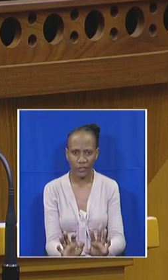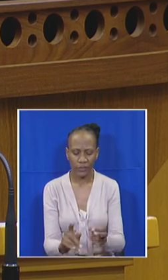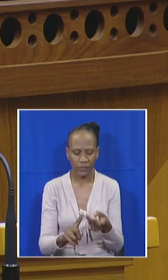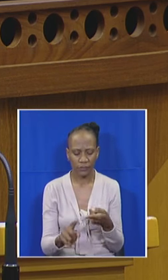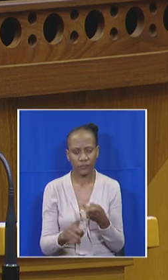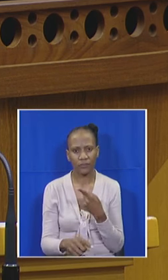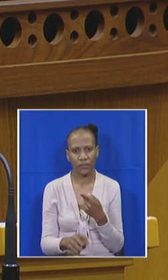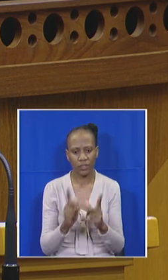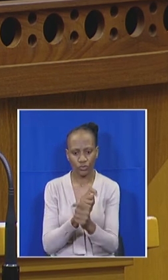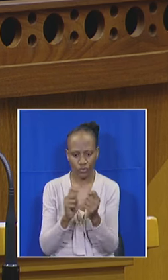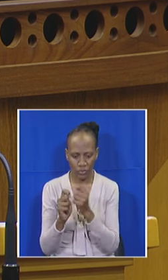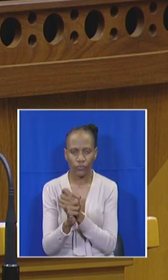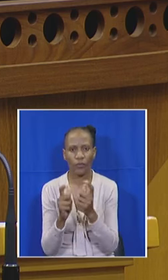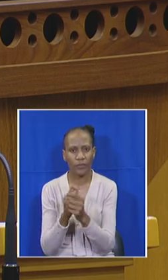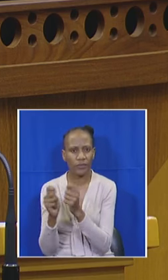transformers,